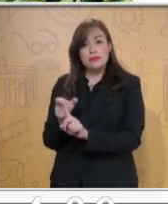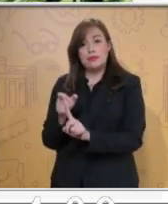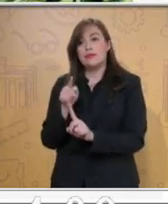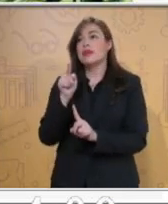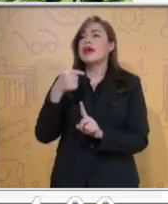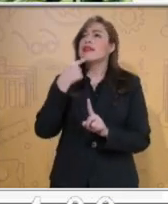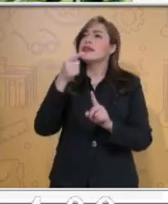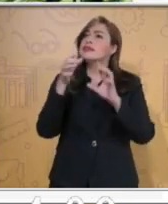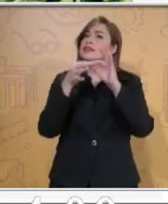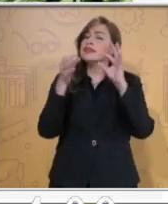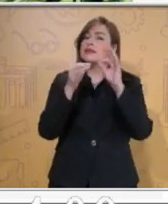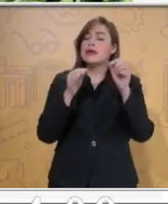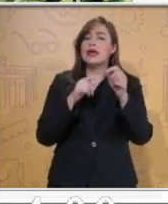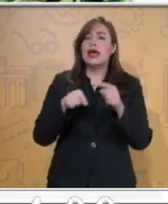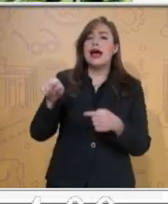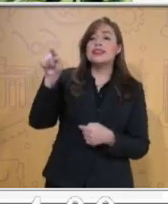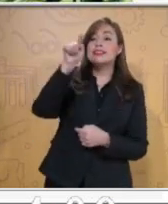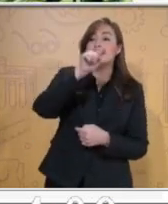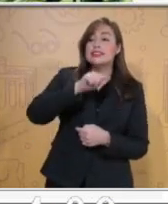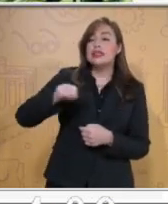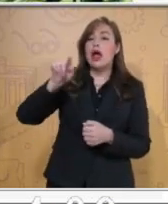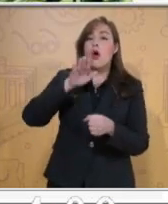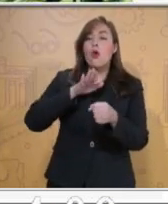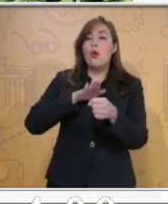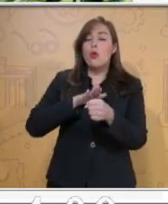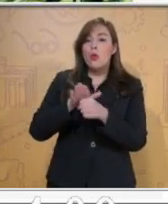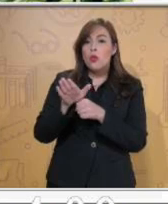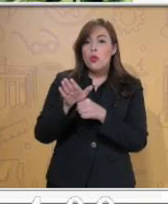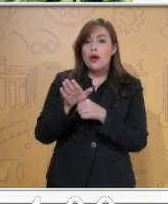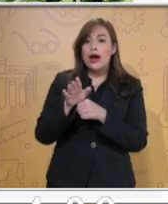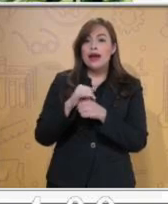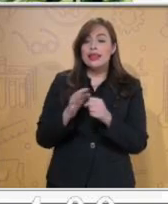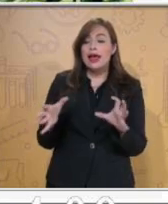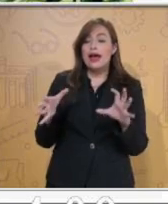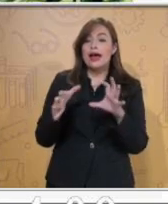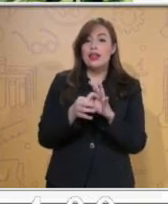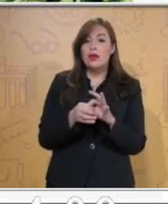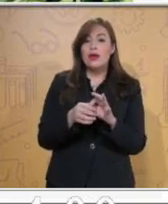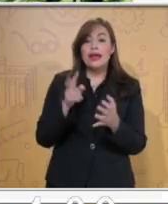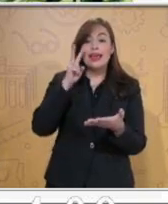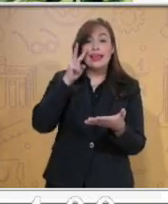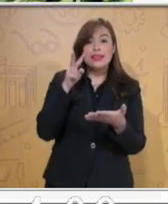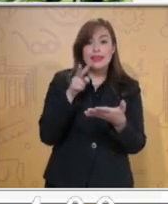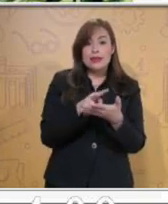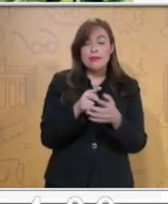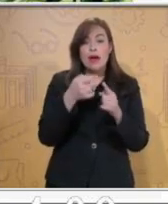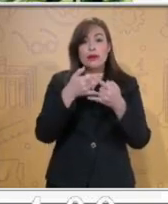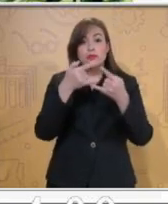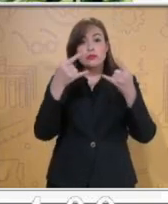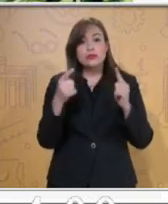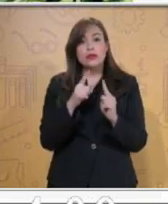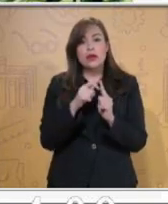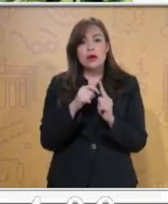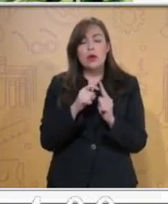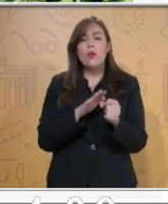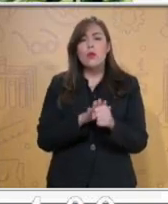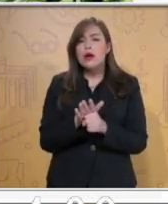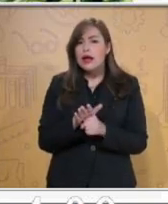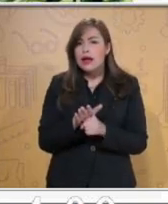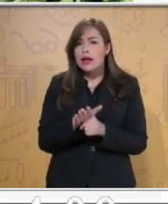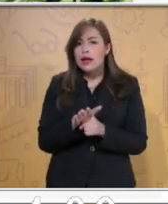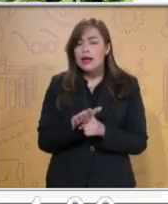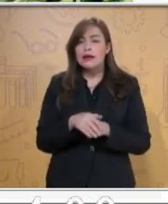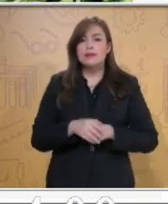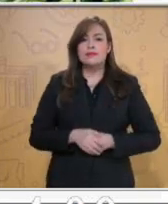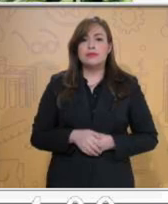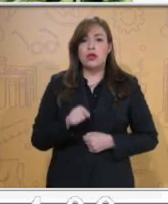says, circle the images related to comic strips. And there is one image that has